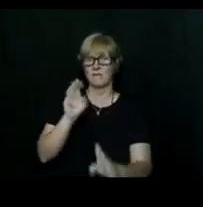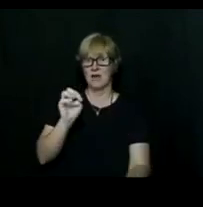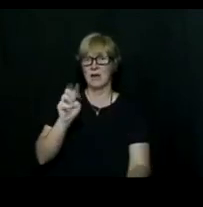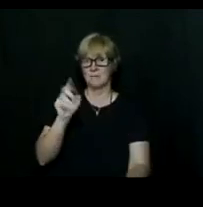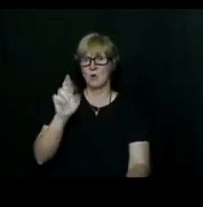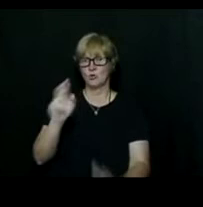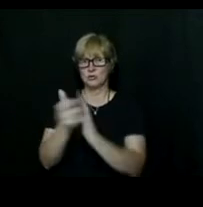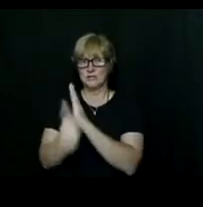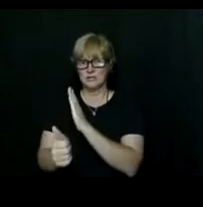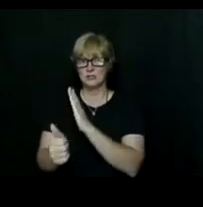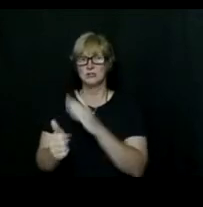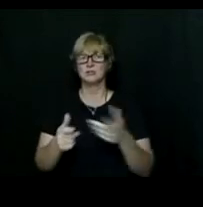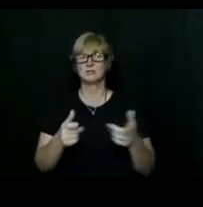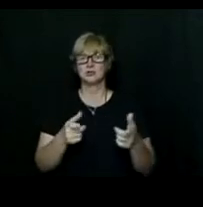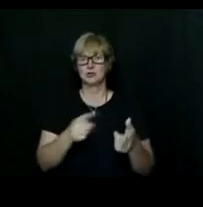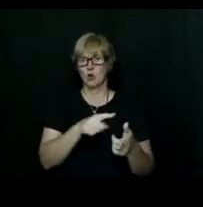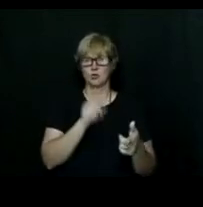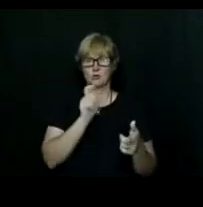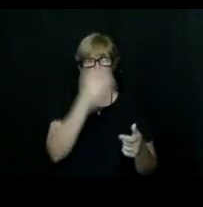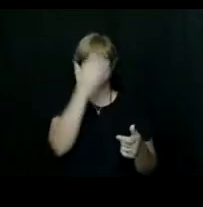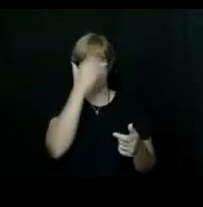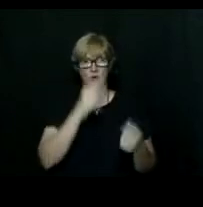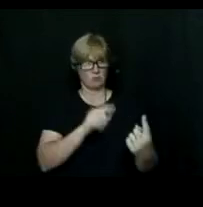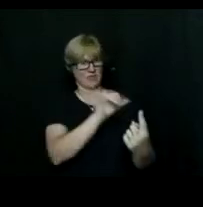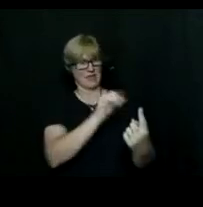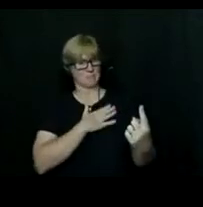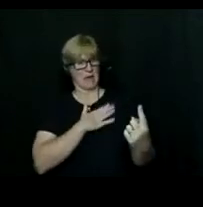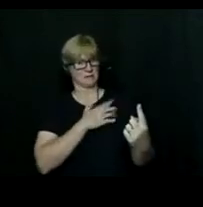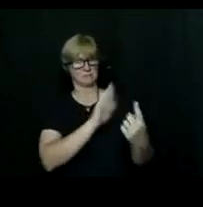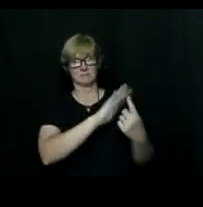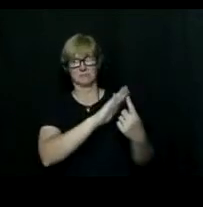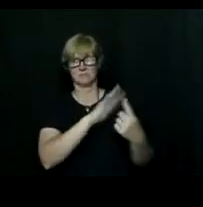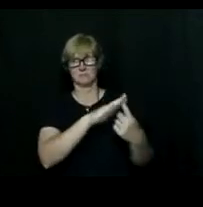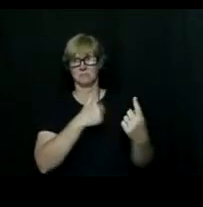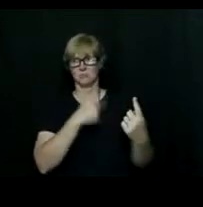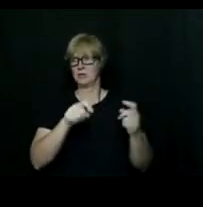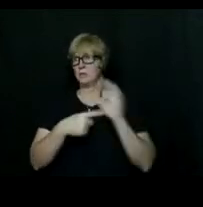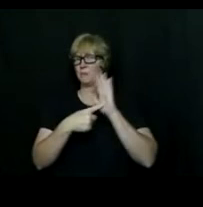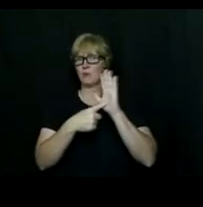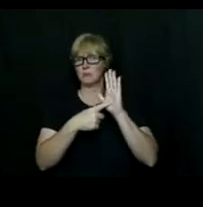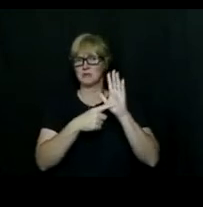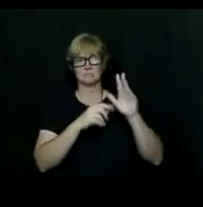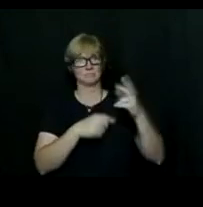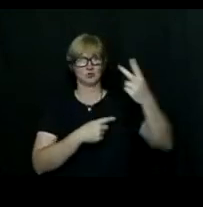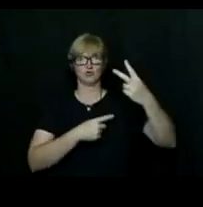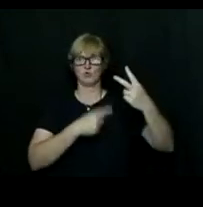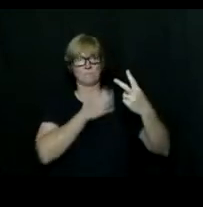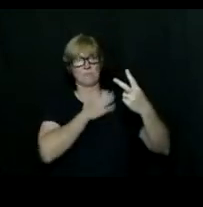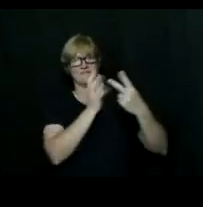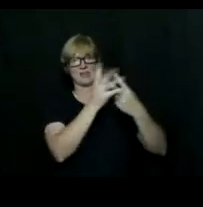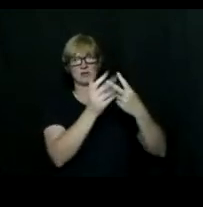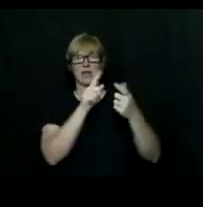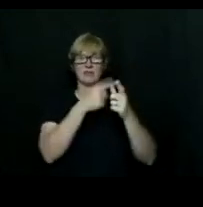when we develop fine motor skills, and we need to know where our fingers are, and we need to be able to represent them in order to even move them